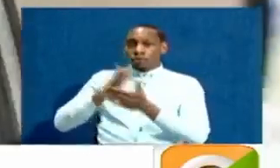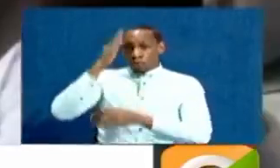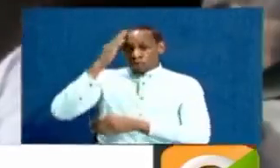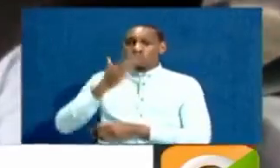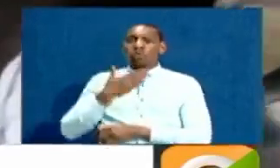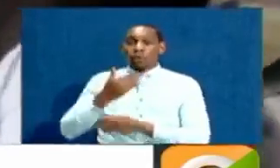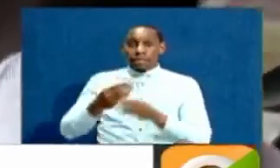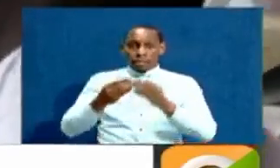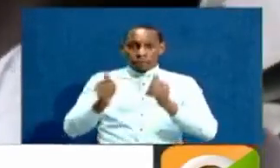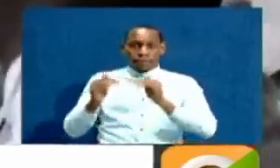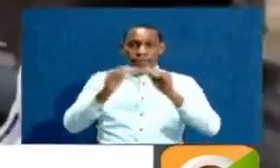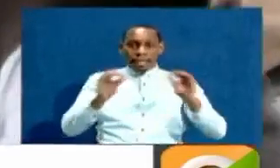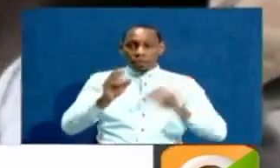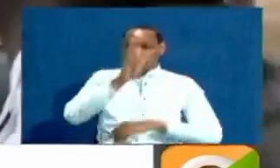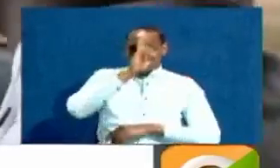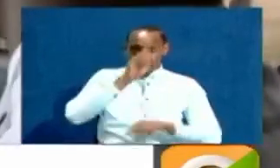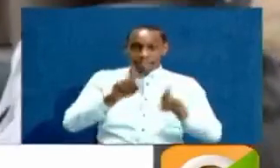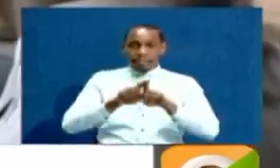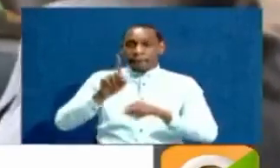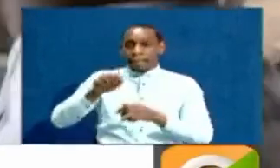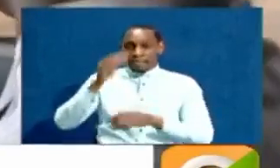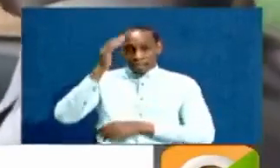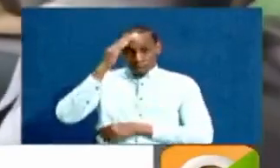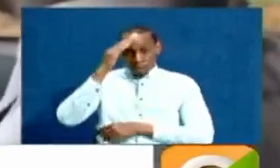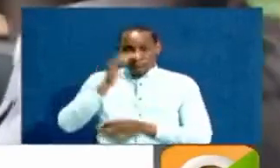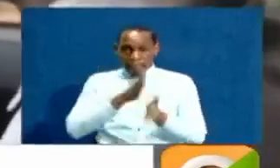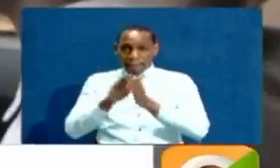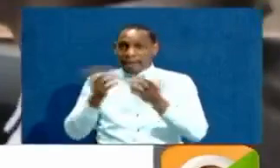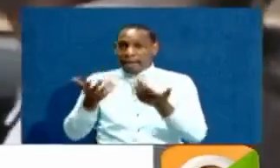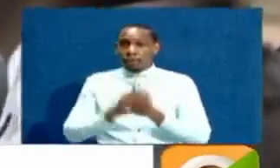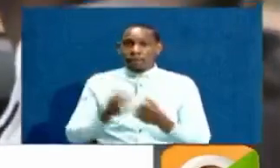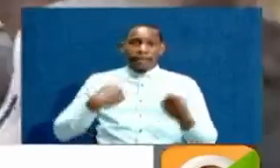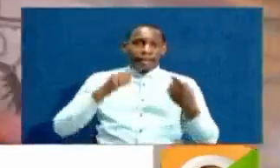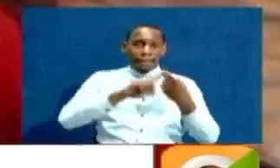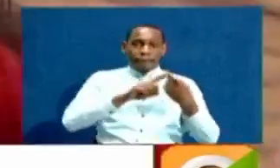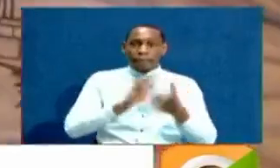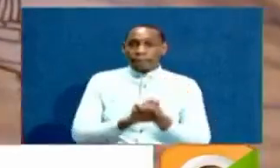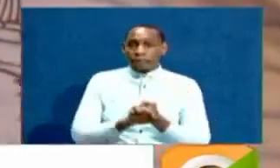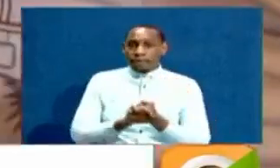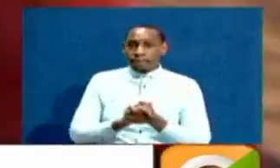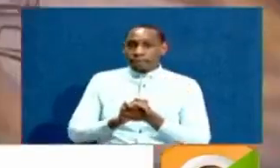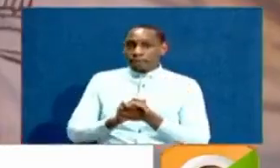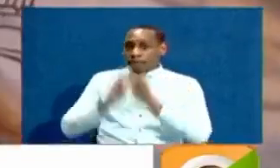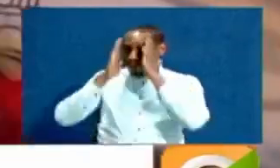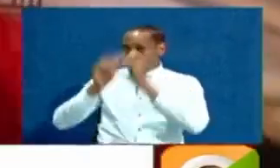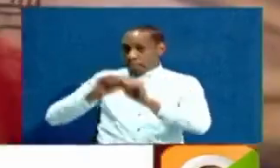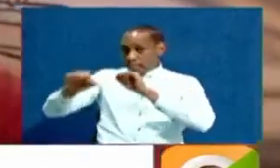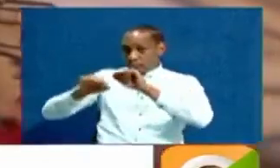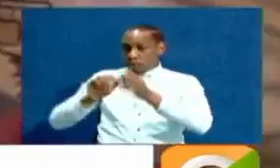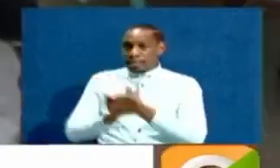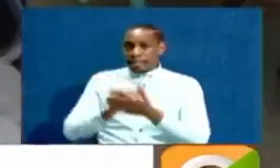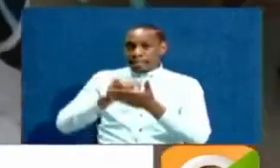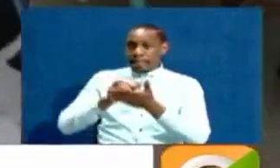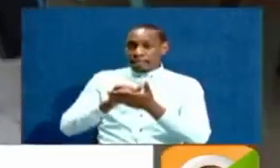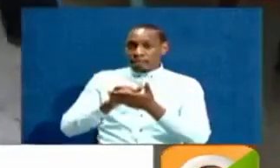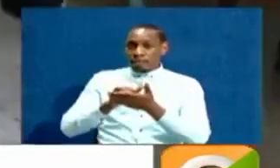counter unjust police, but he needed to figure out how. First, he turned to boxing. It